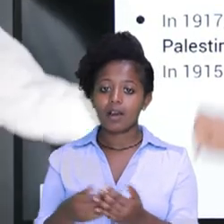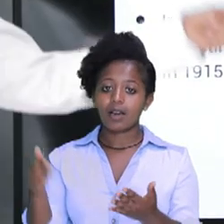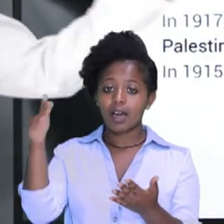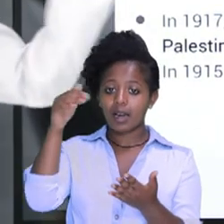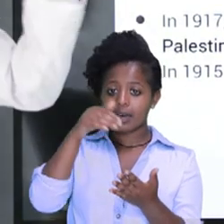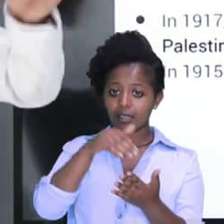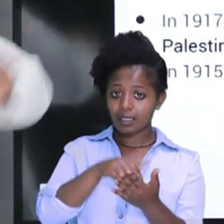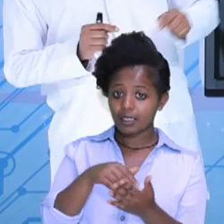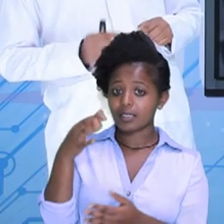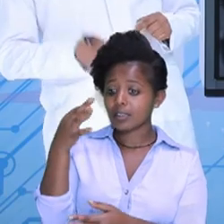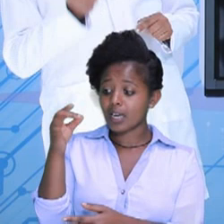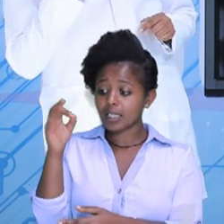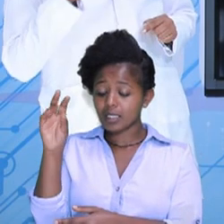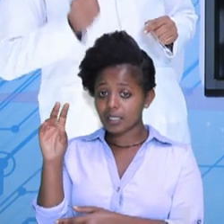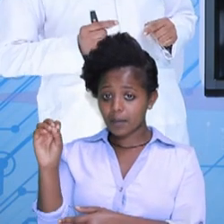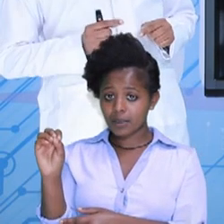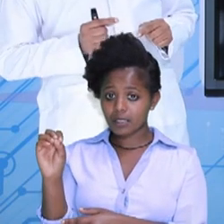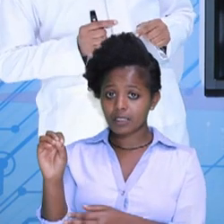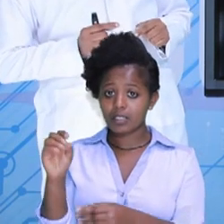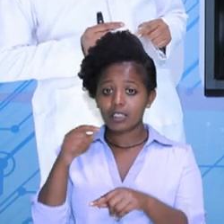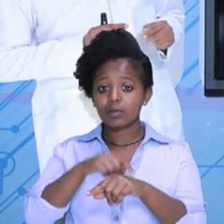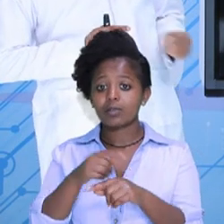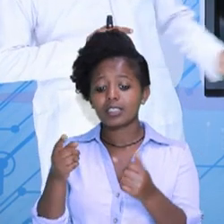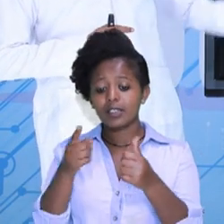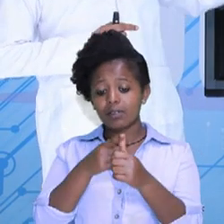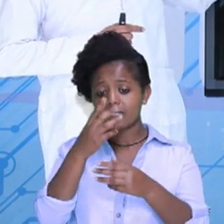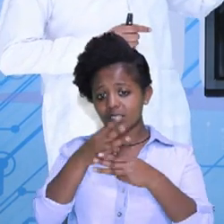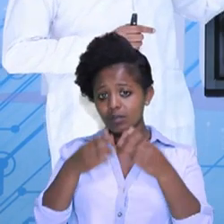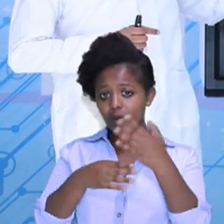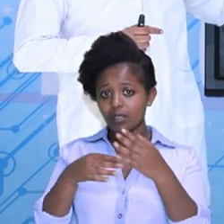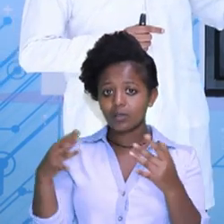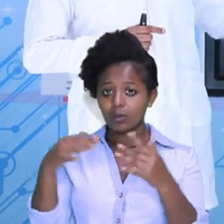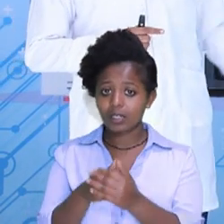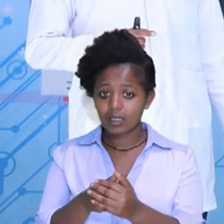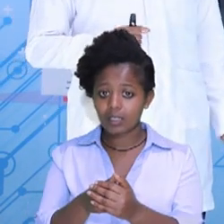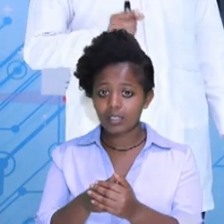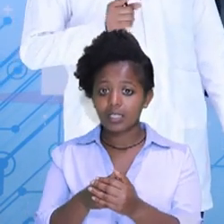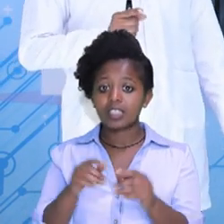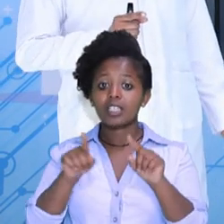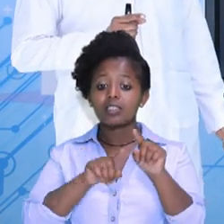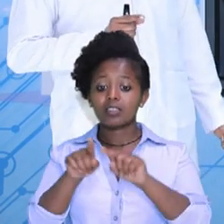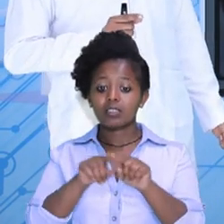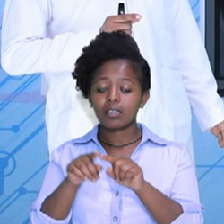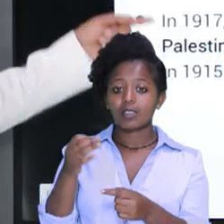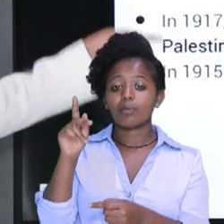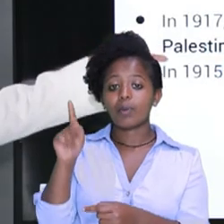Again, in 1917, during the time of First World War, the Balfour Declaration promised